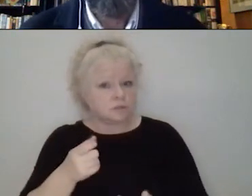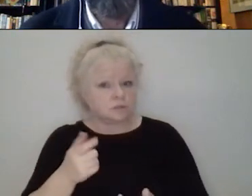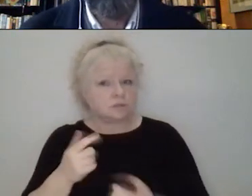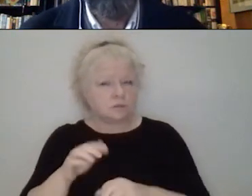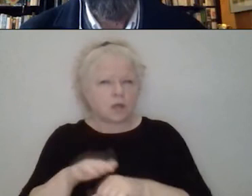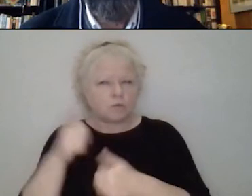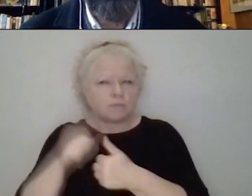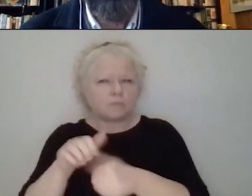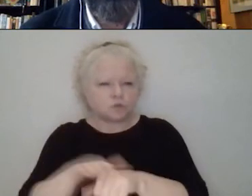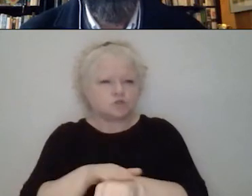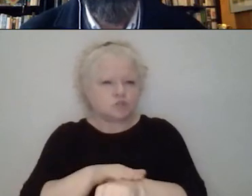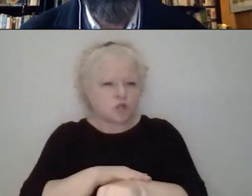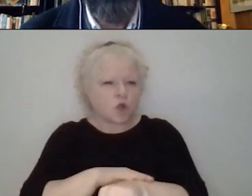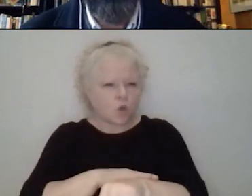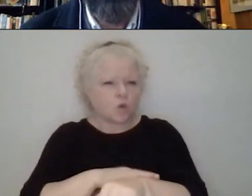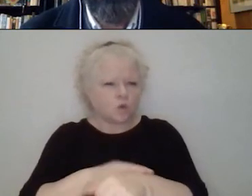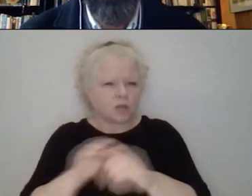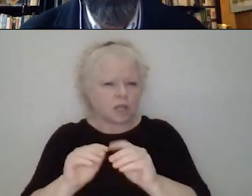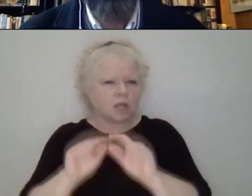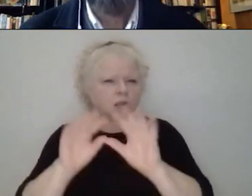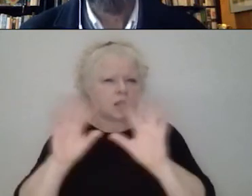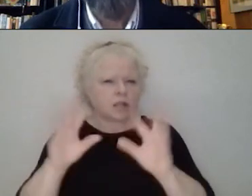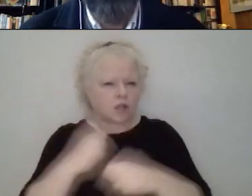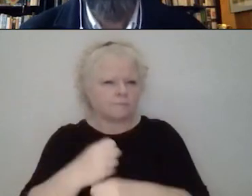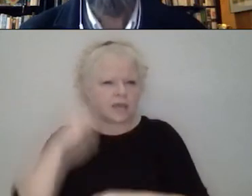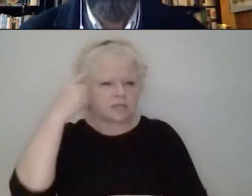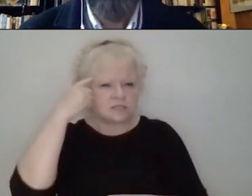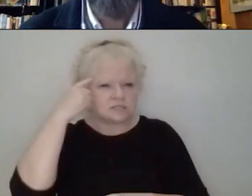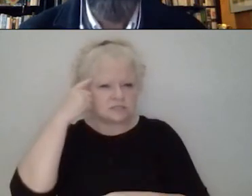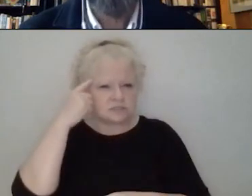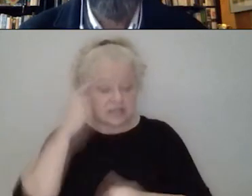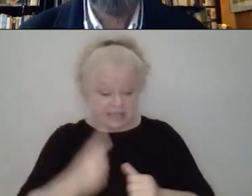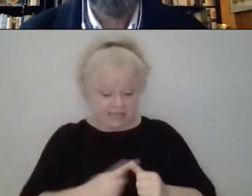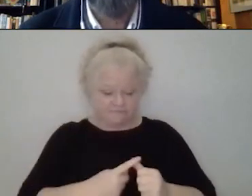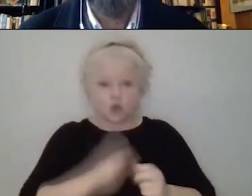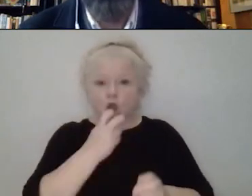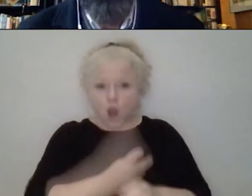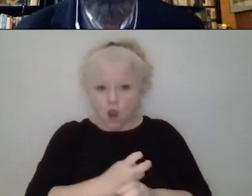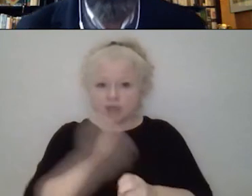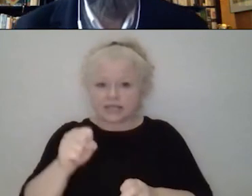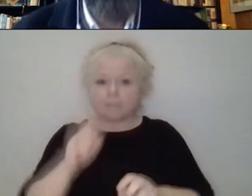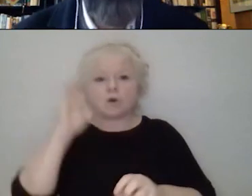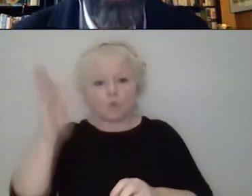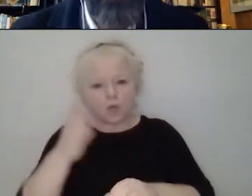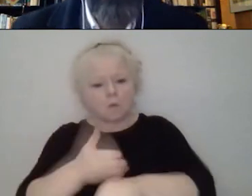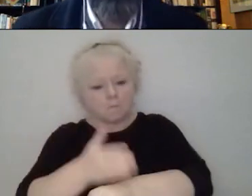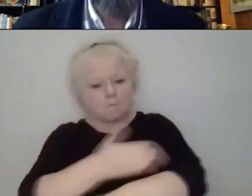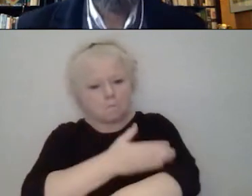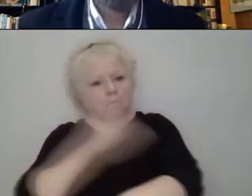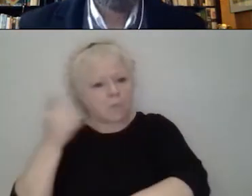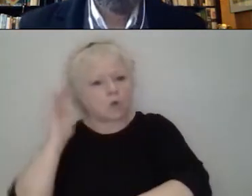slowly things started to make sense. As you said, don't give up. It's hard at first, but it does get better. Yeah. I